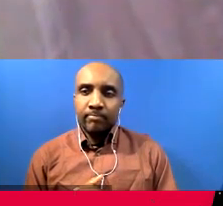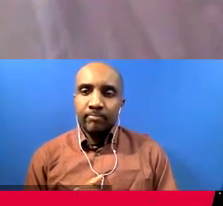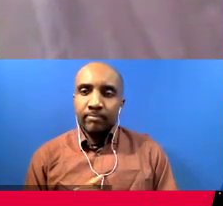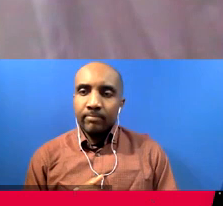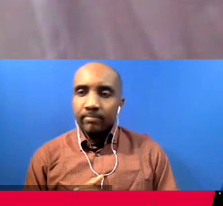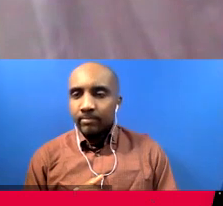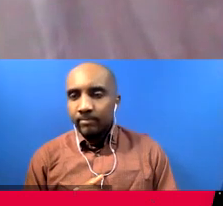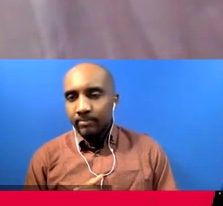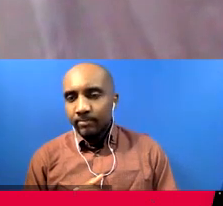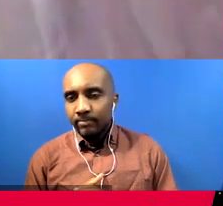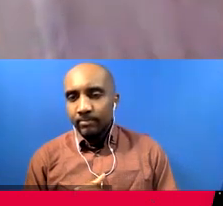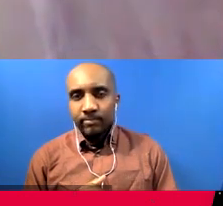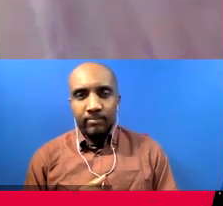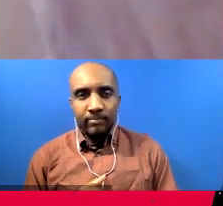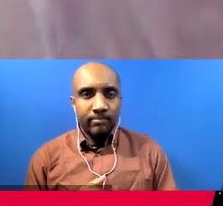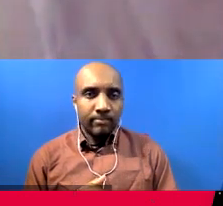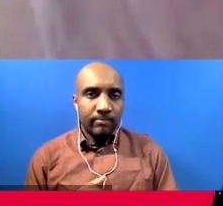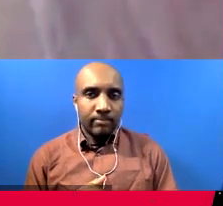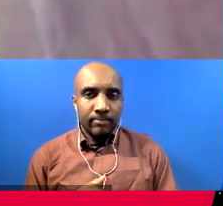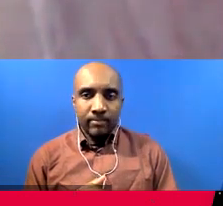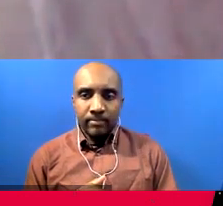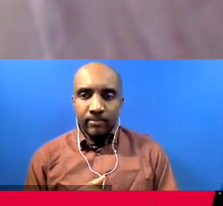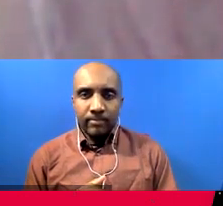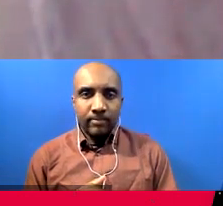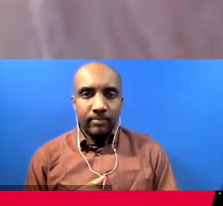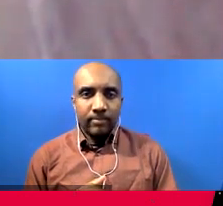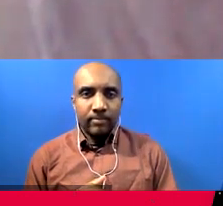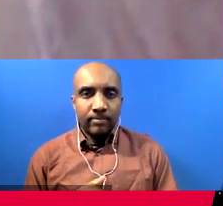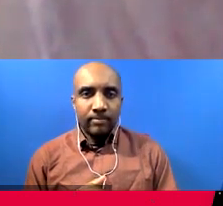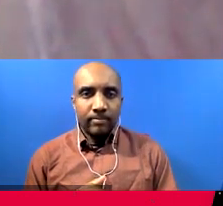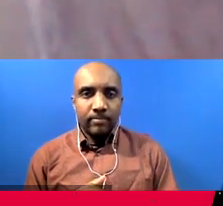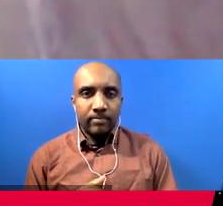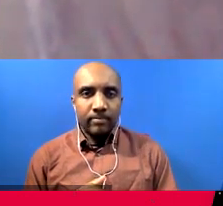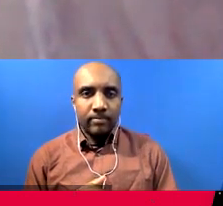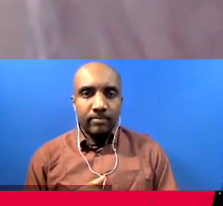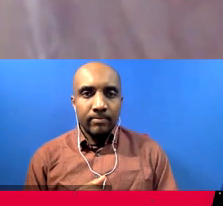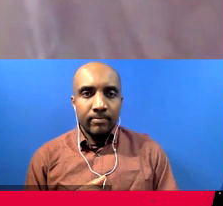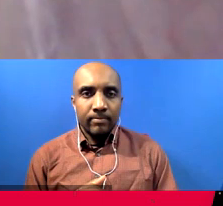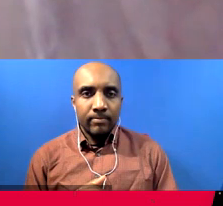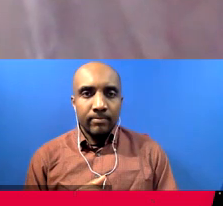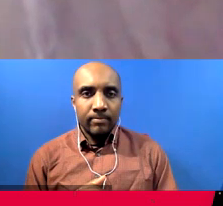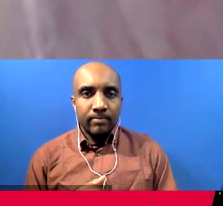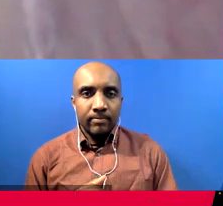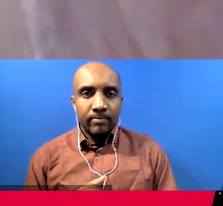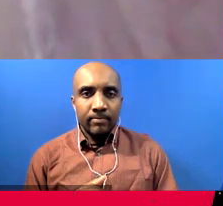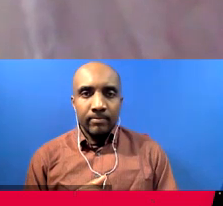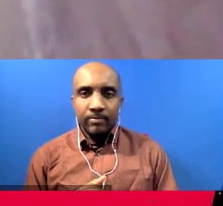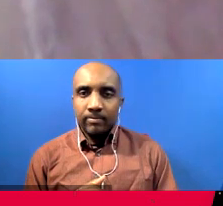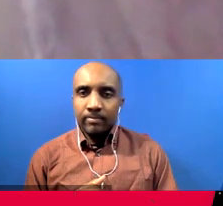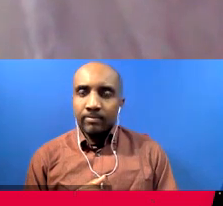Some peoples are less equipped to deal with the changing